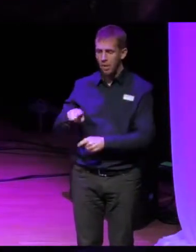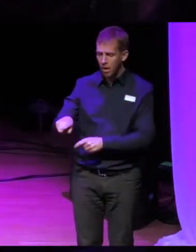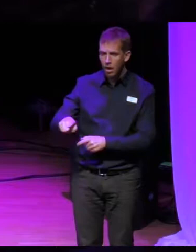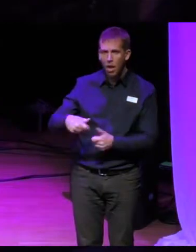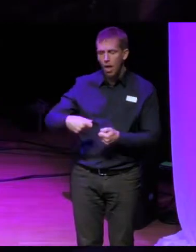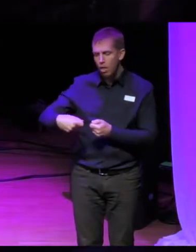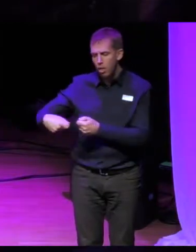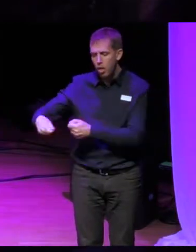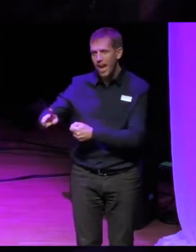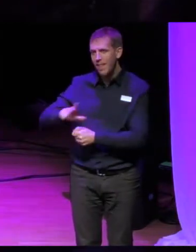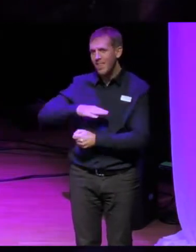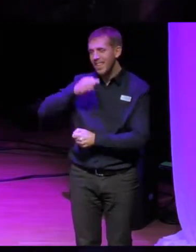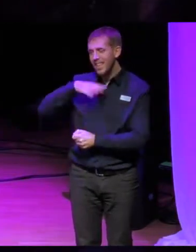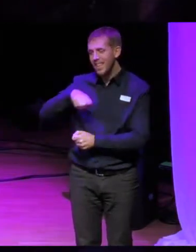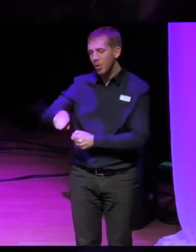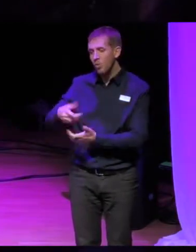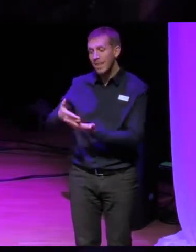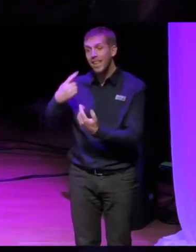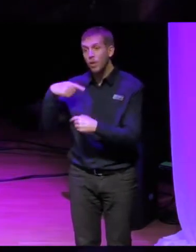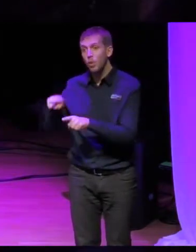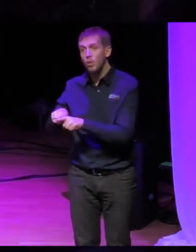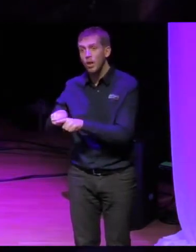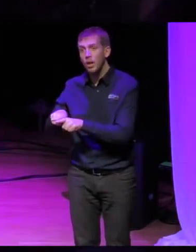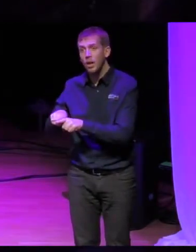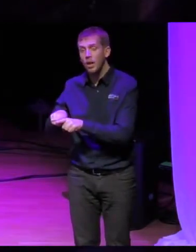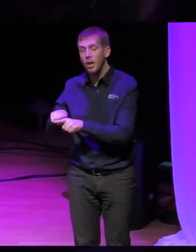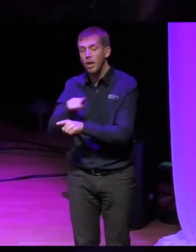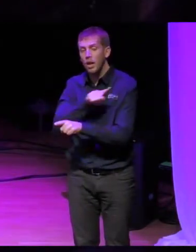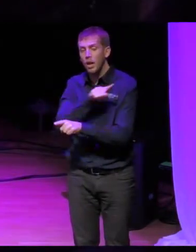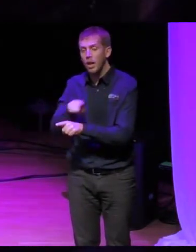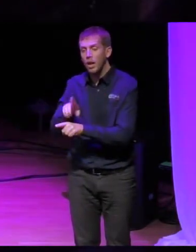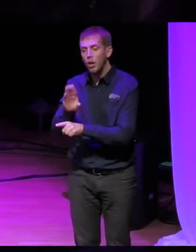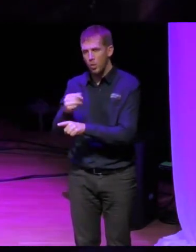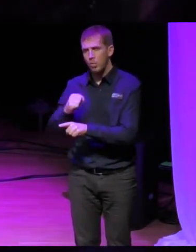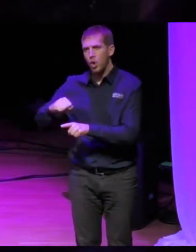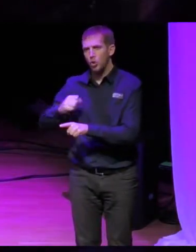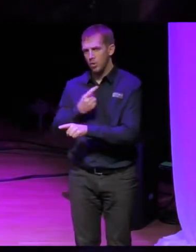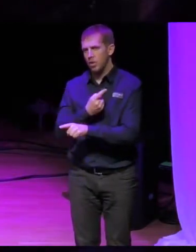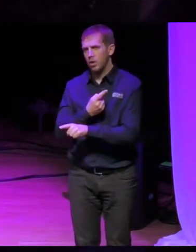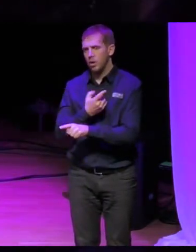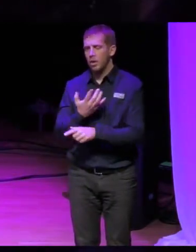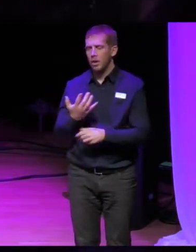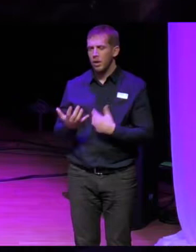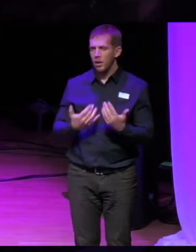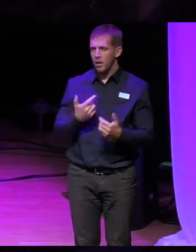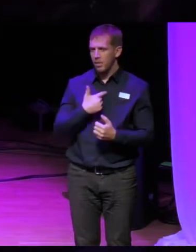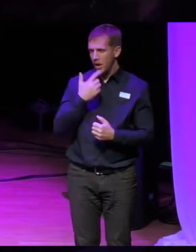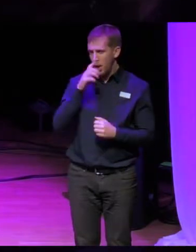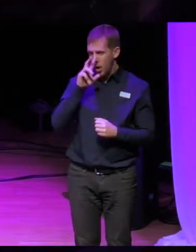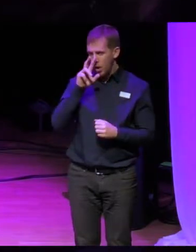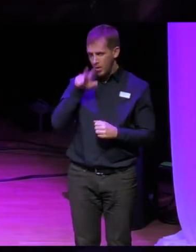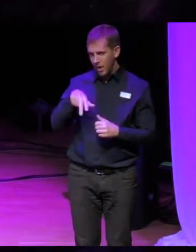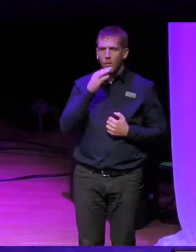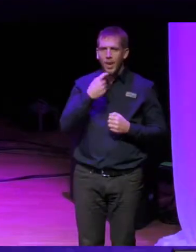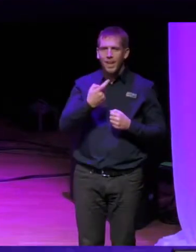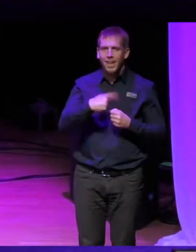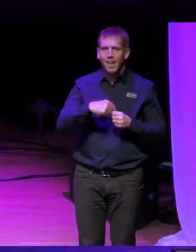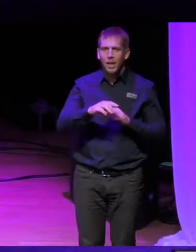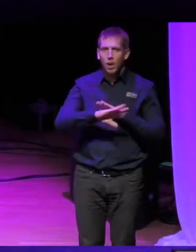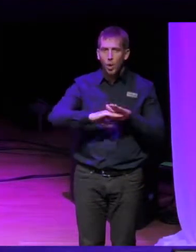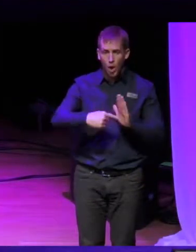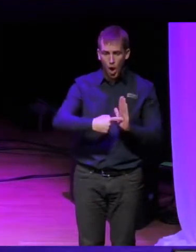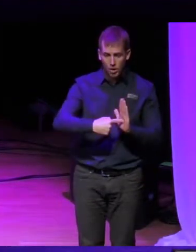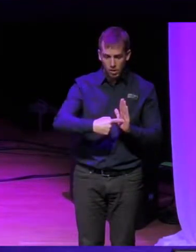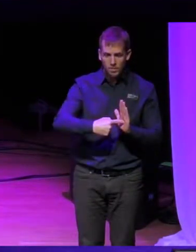would disagree if they acted. And so we've certainly seen a lot of executive orders this year. We have